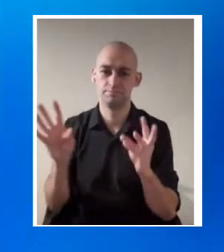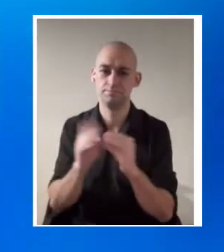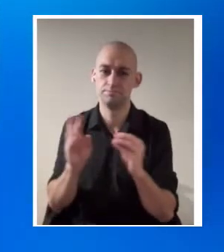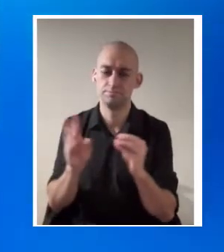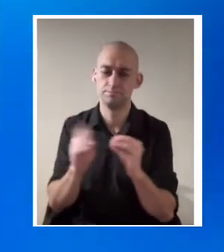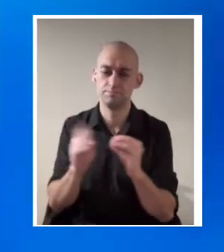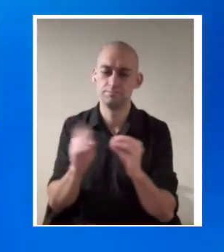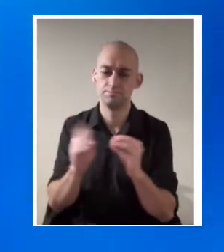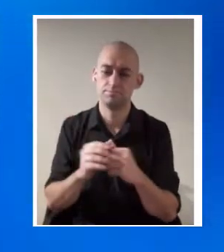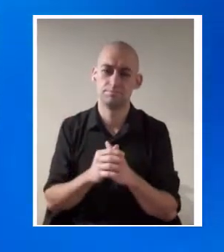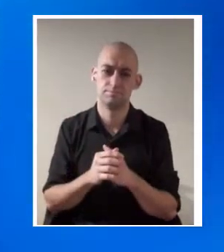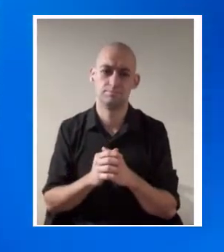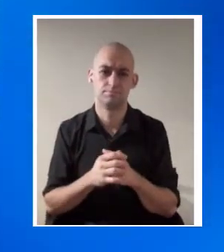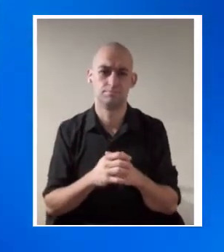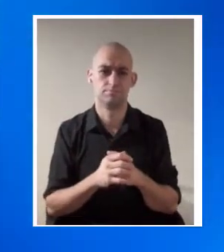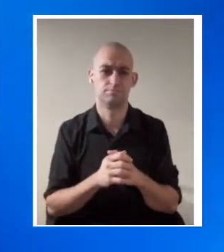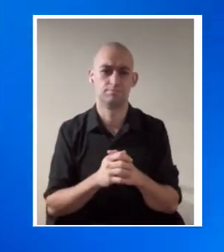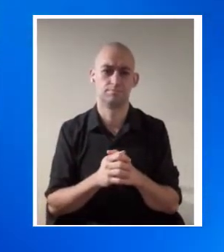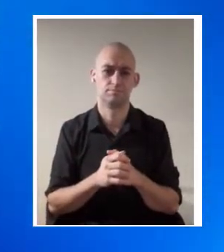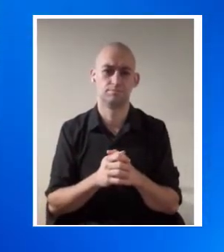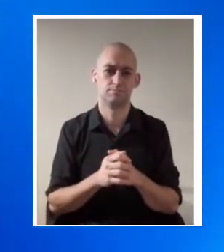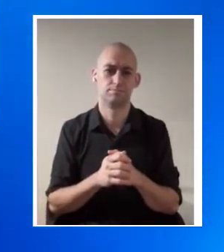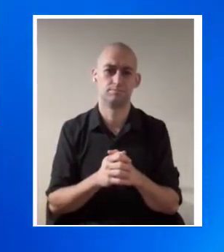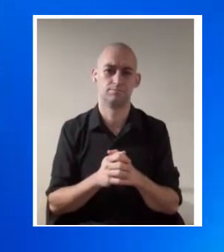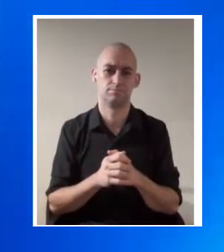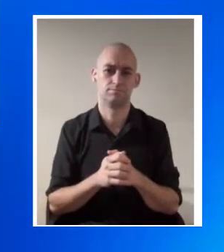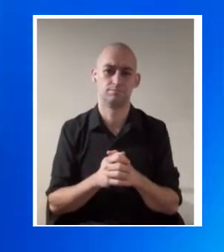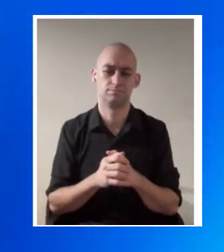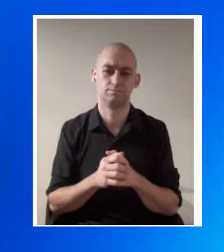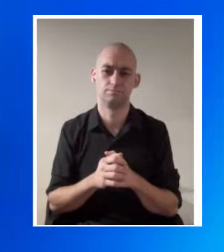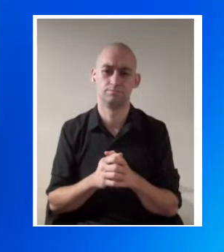Okay. So we'll come into Sater.